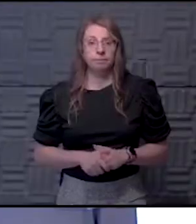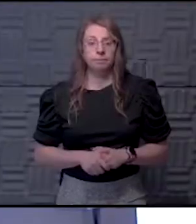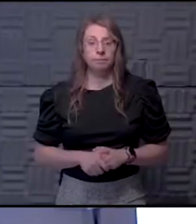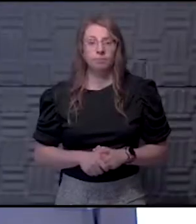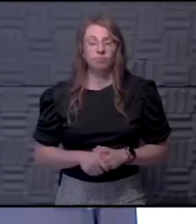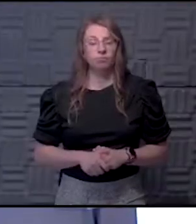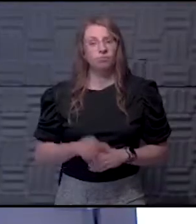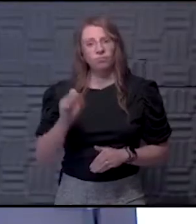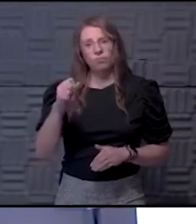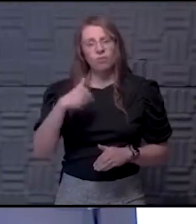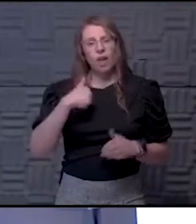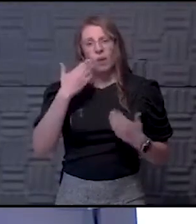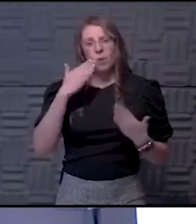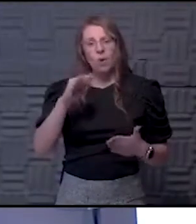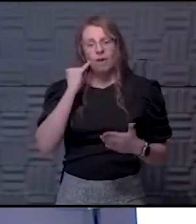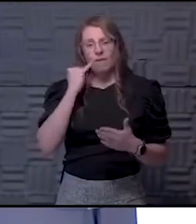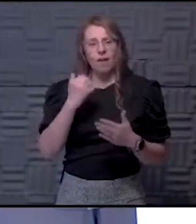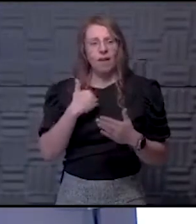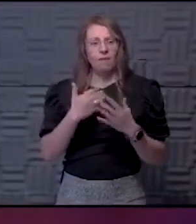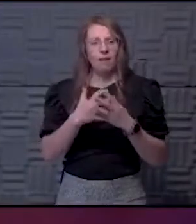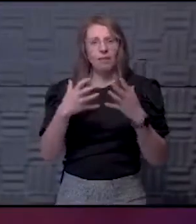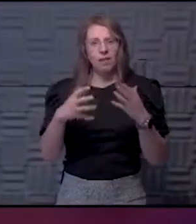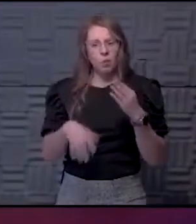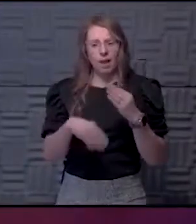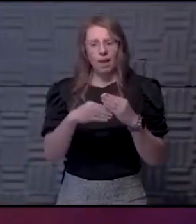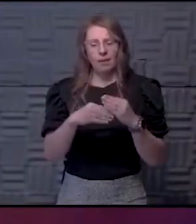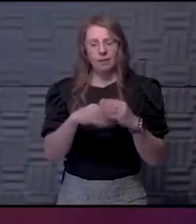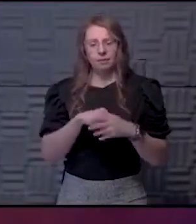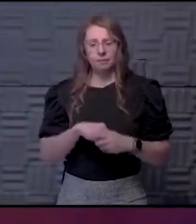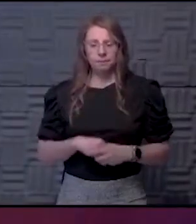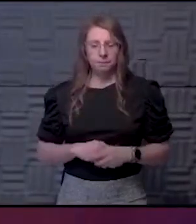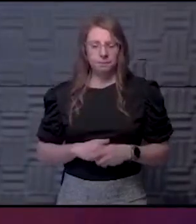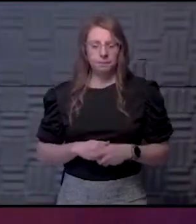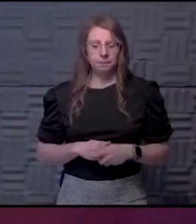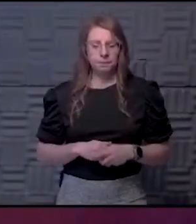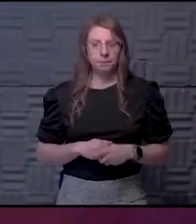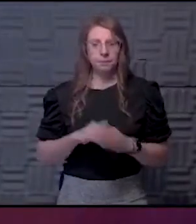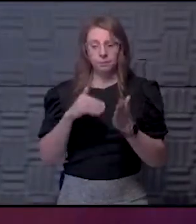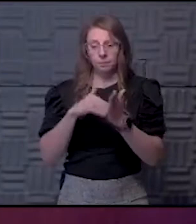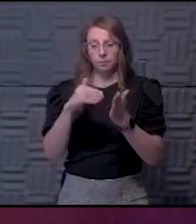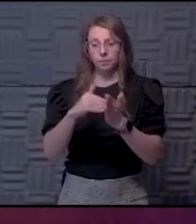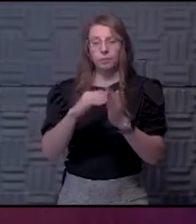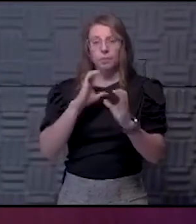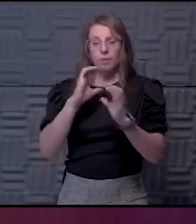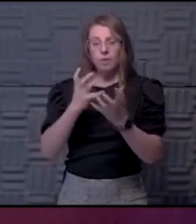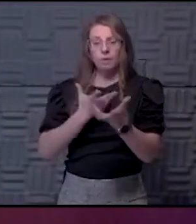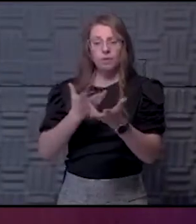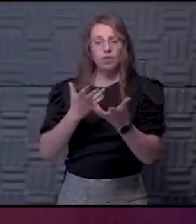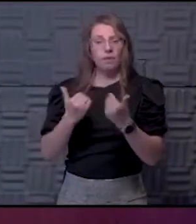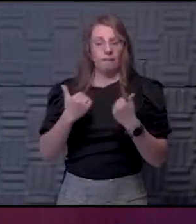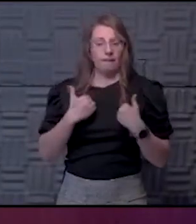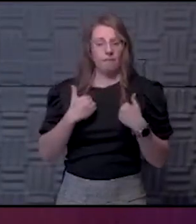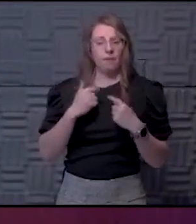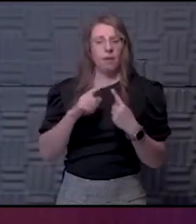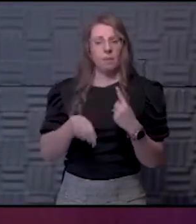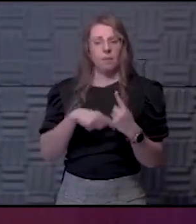Yeah, I don't know that I have a lot to add. I think one of the frequent conversations we have around